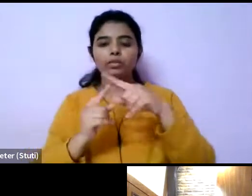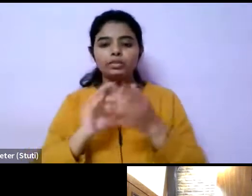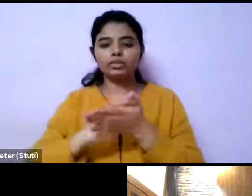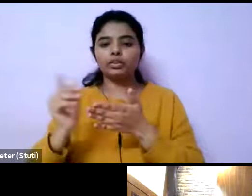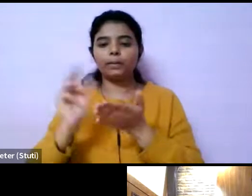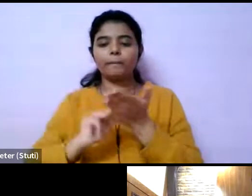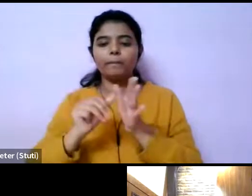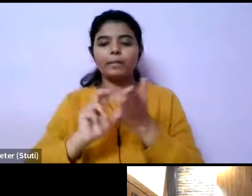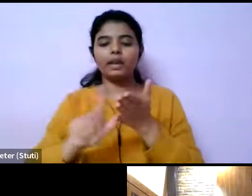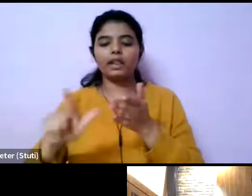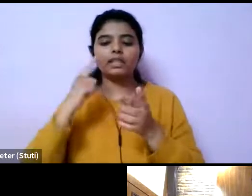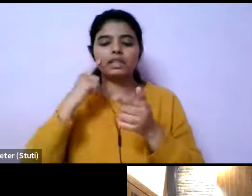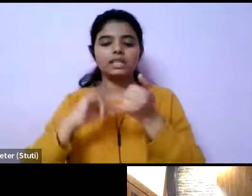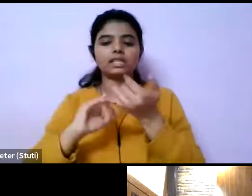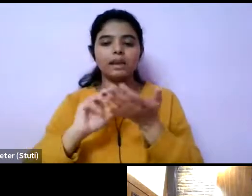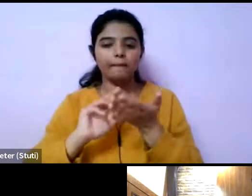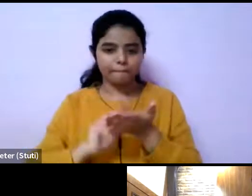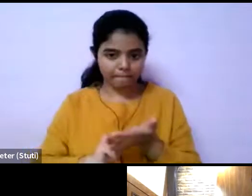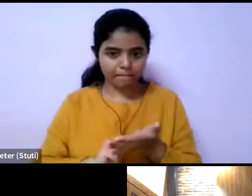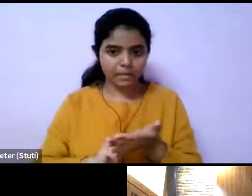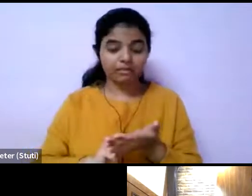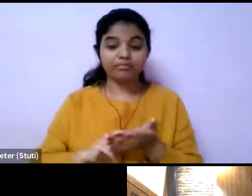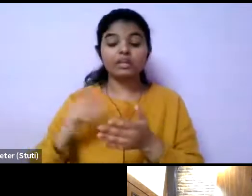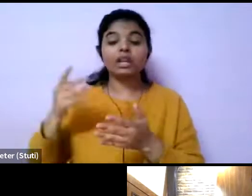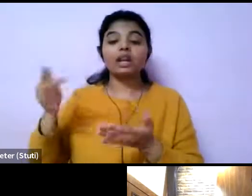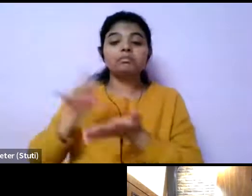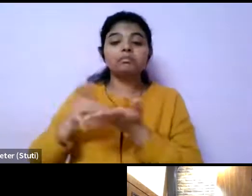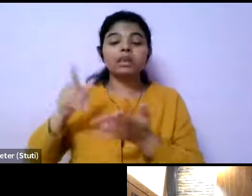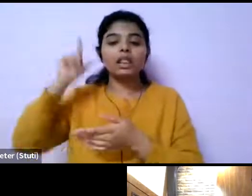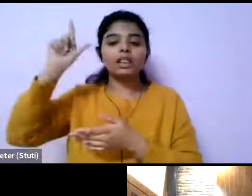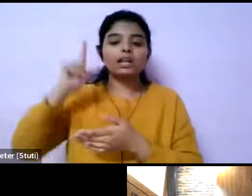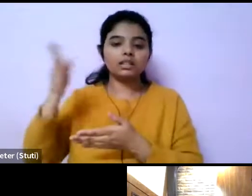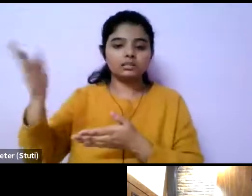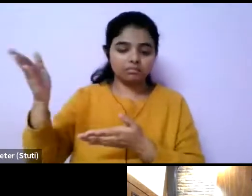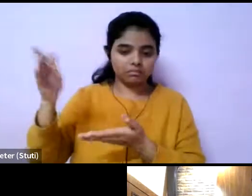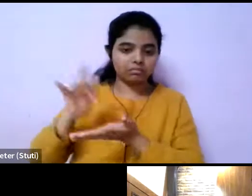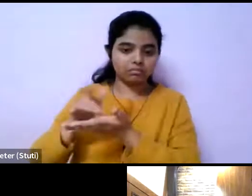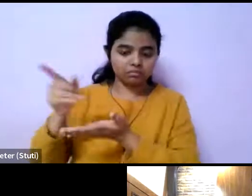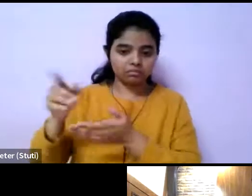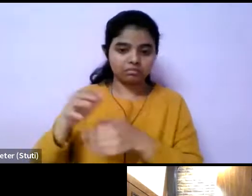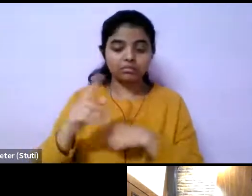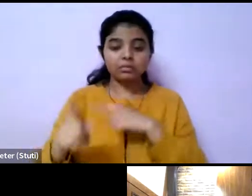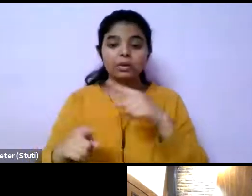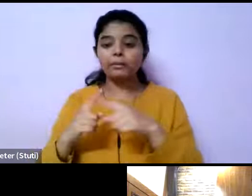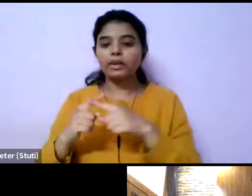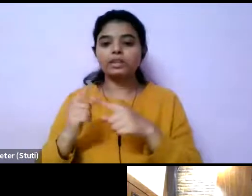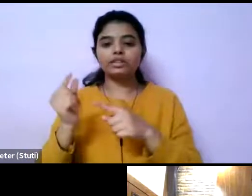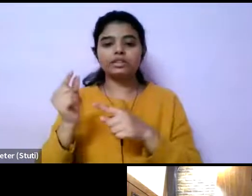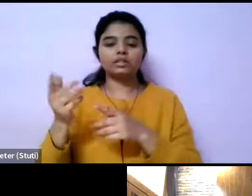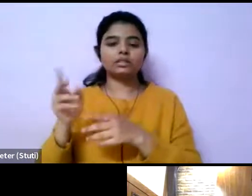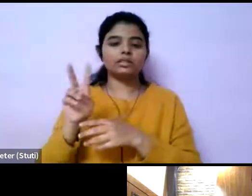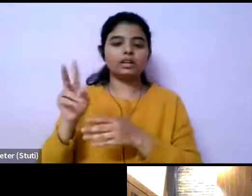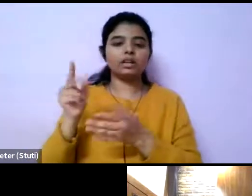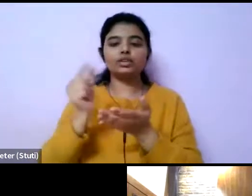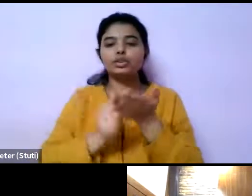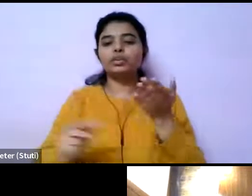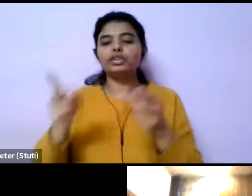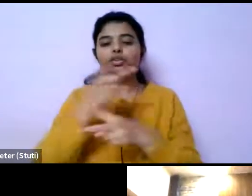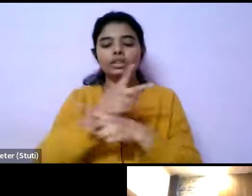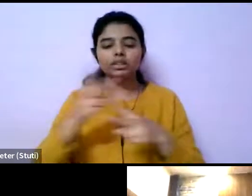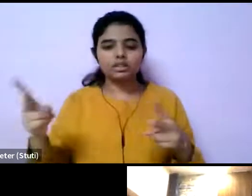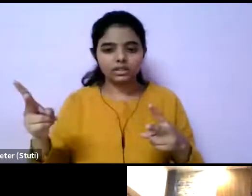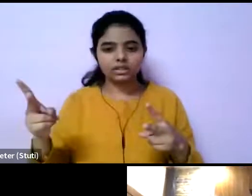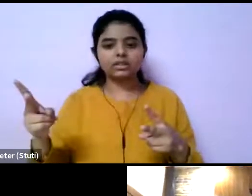published by the Transnational Press, London. He has previously taught at Presidency University, Vidyasagar University, Ramakrishna